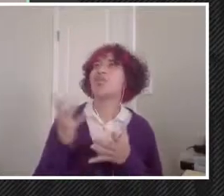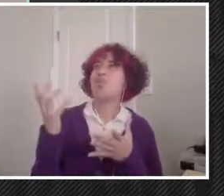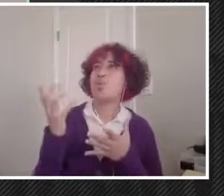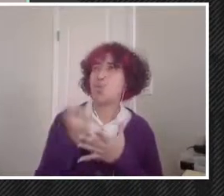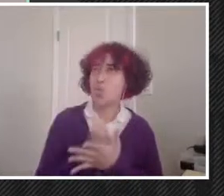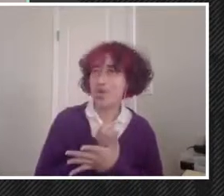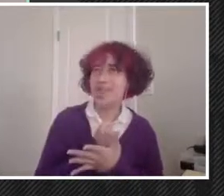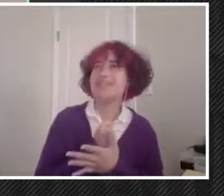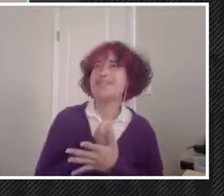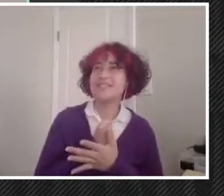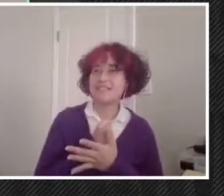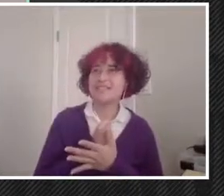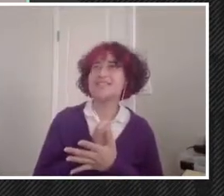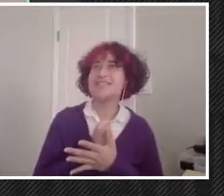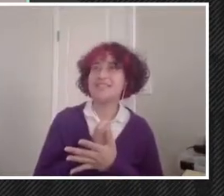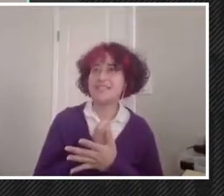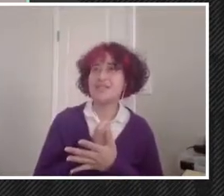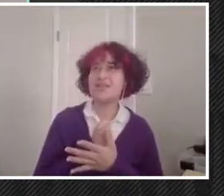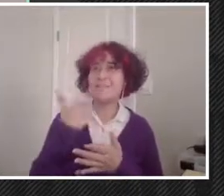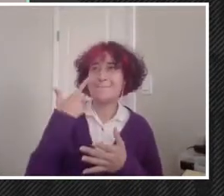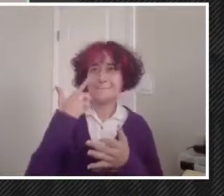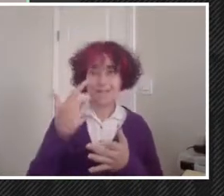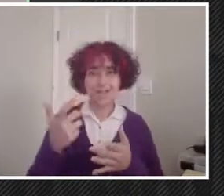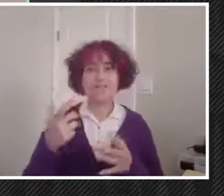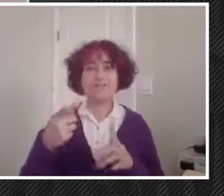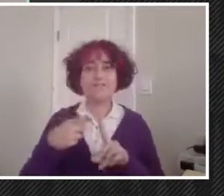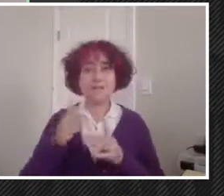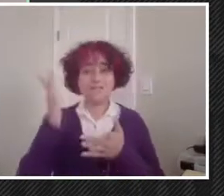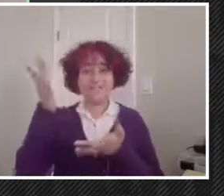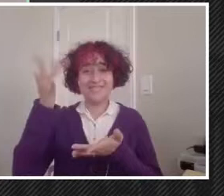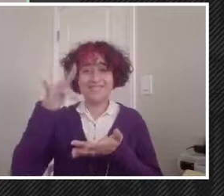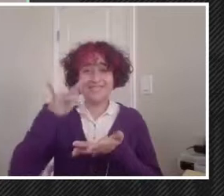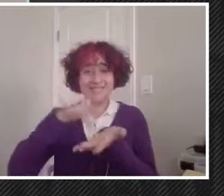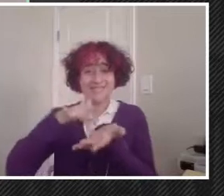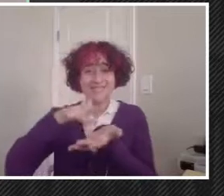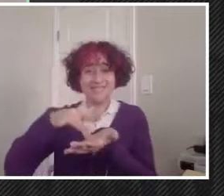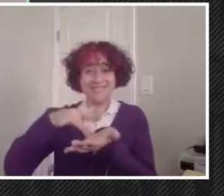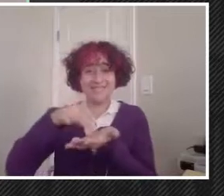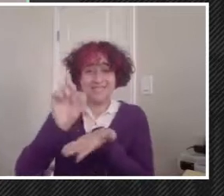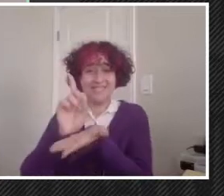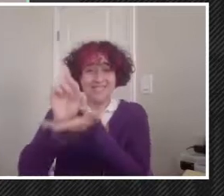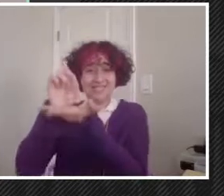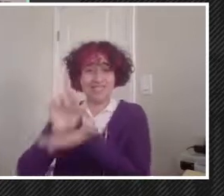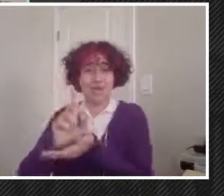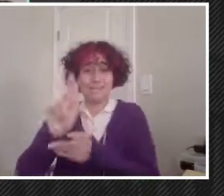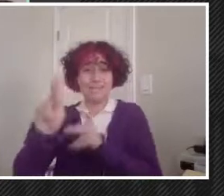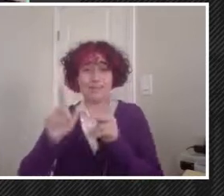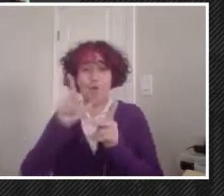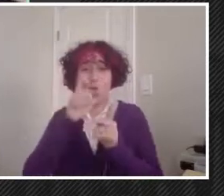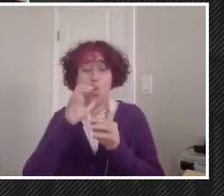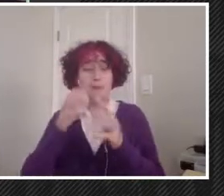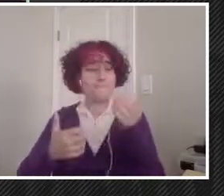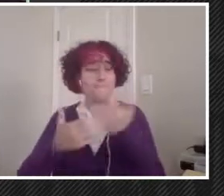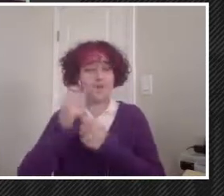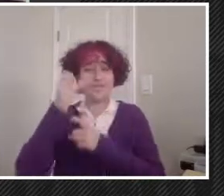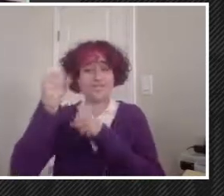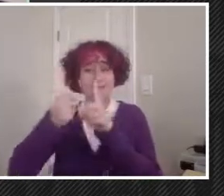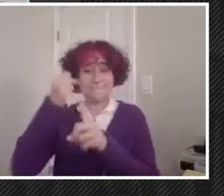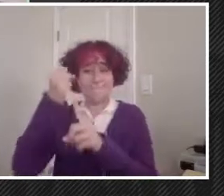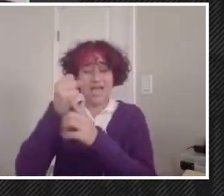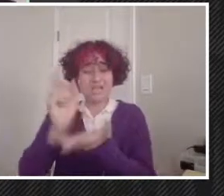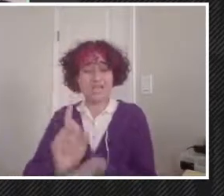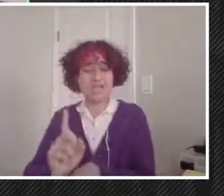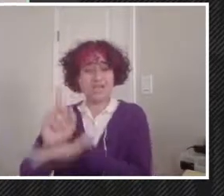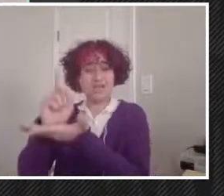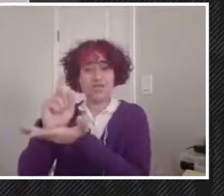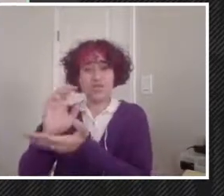the result of centering people who are most directly impacted. There was no way for us to win equal rights